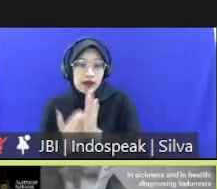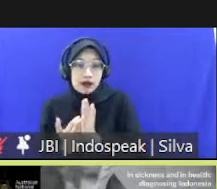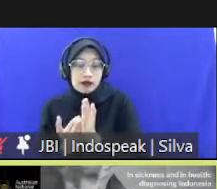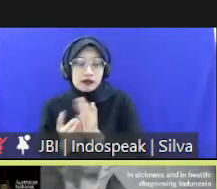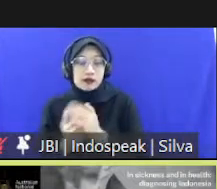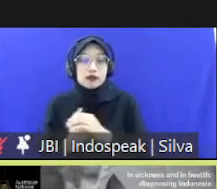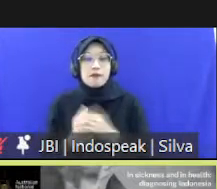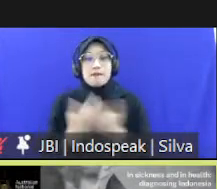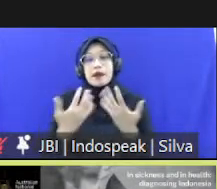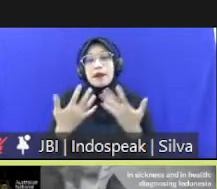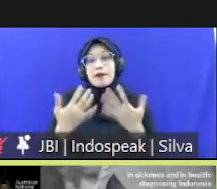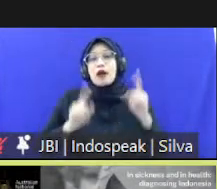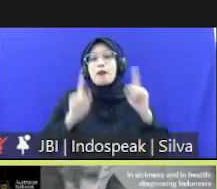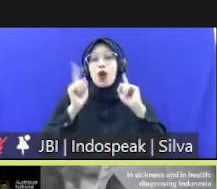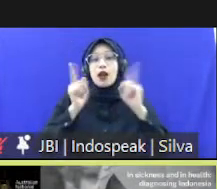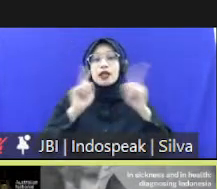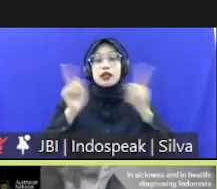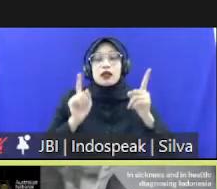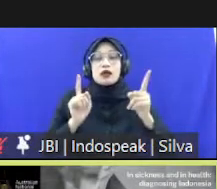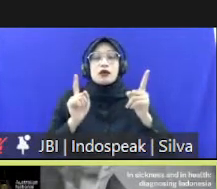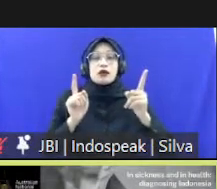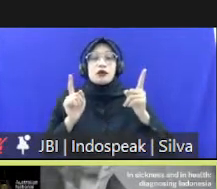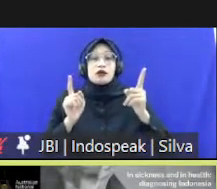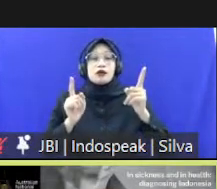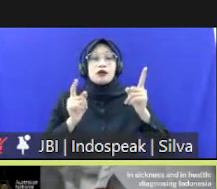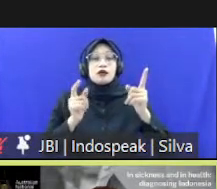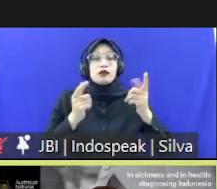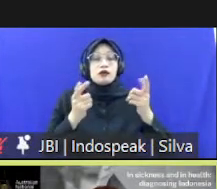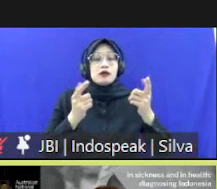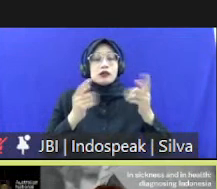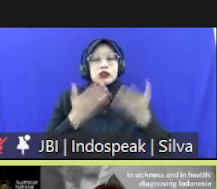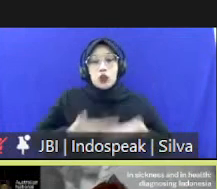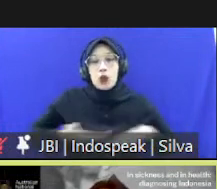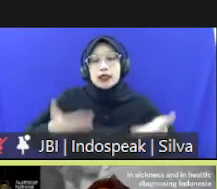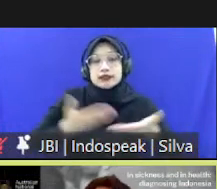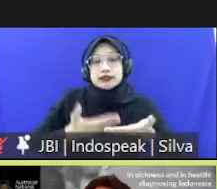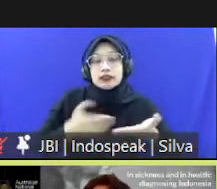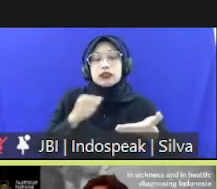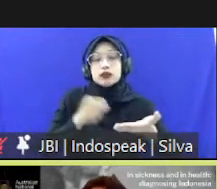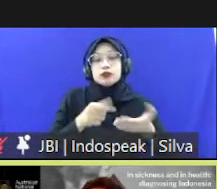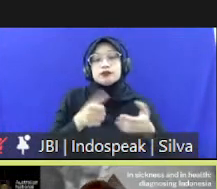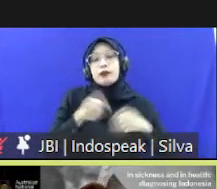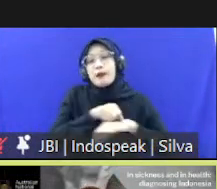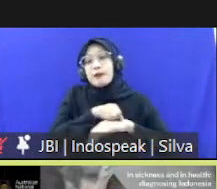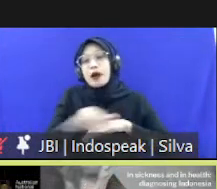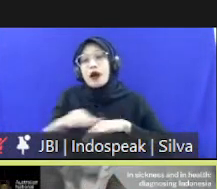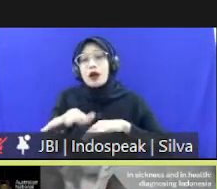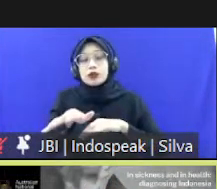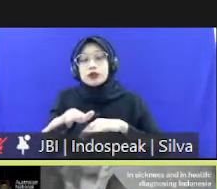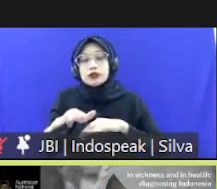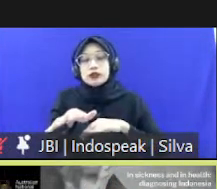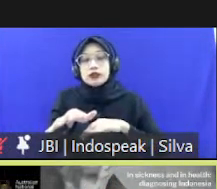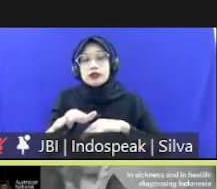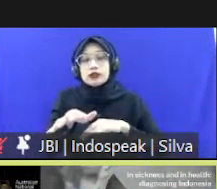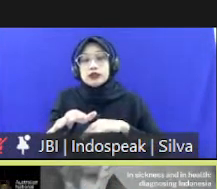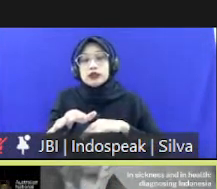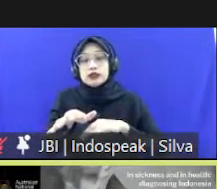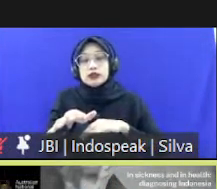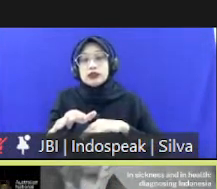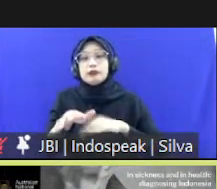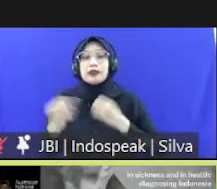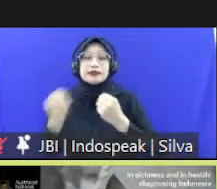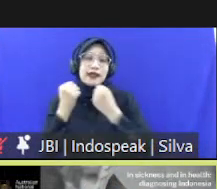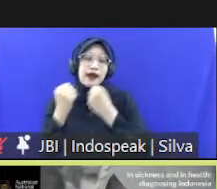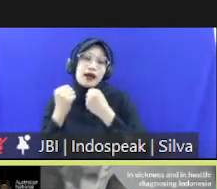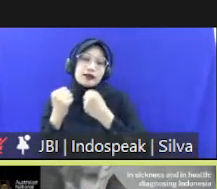political dynamics that have shaped health policy have played out in relation to those specific issue areas. And the point she makes